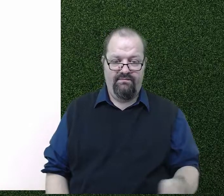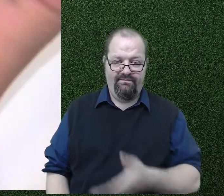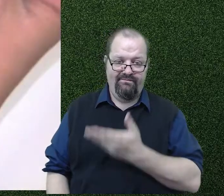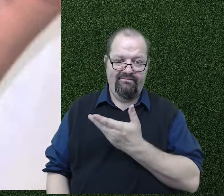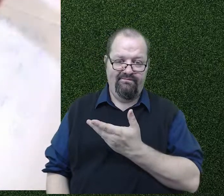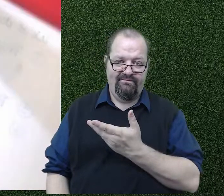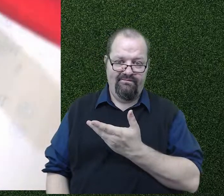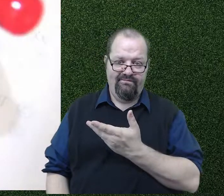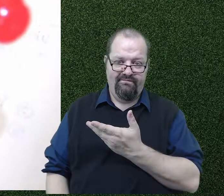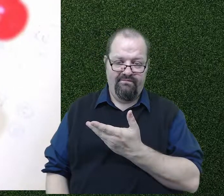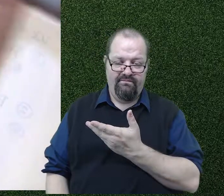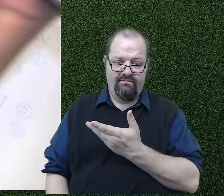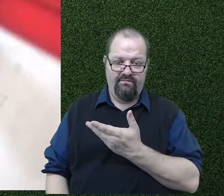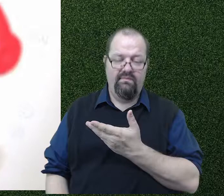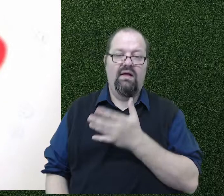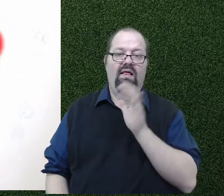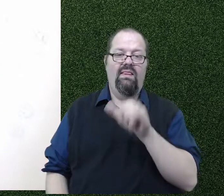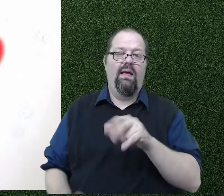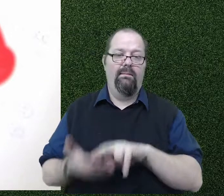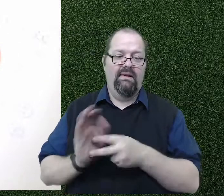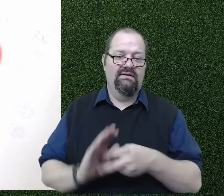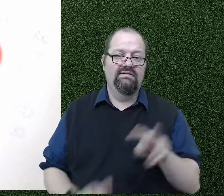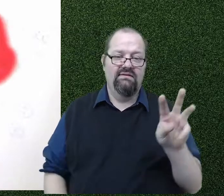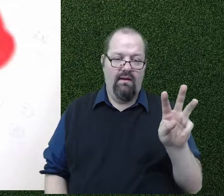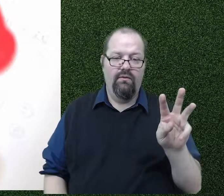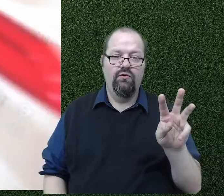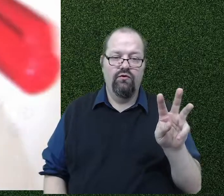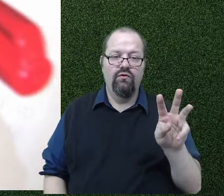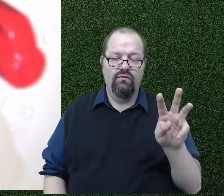It's the part that meets w.